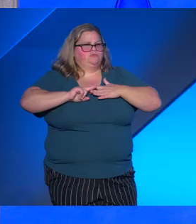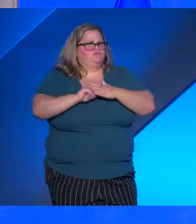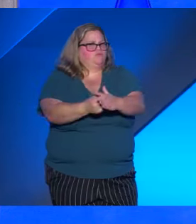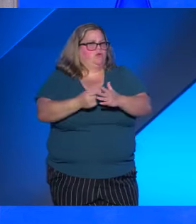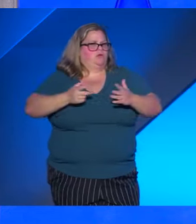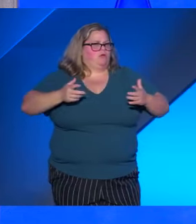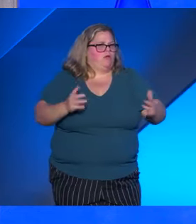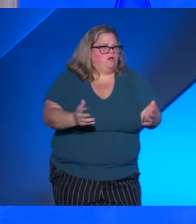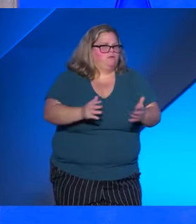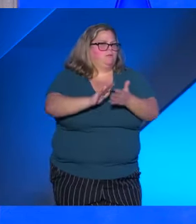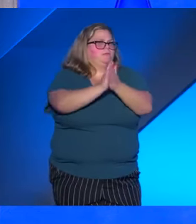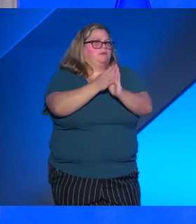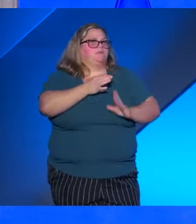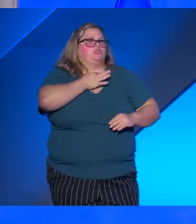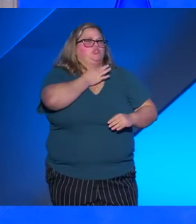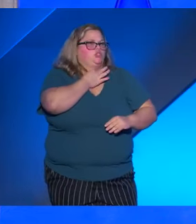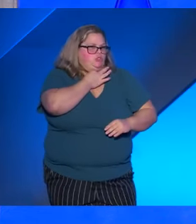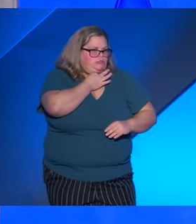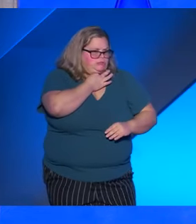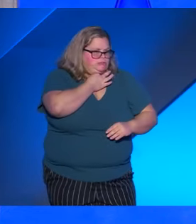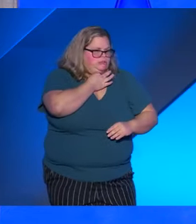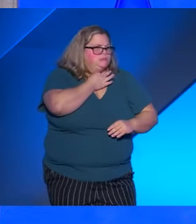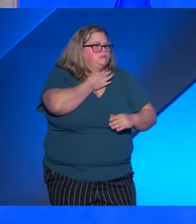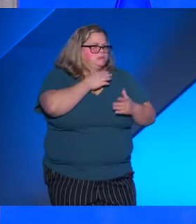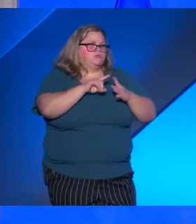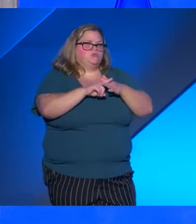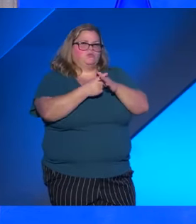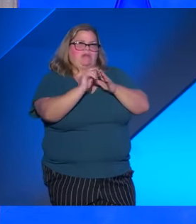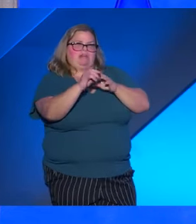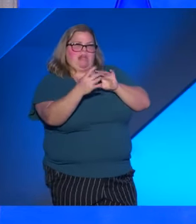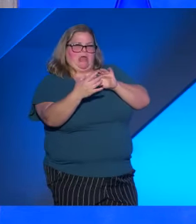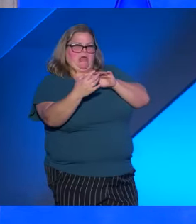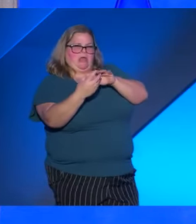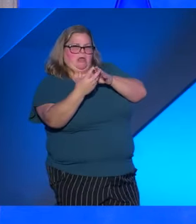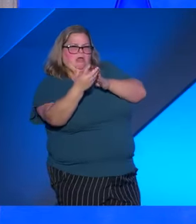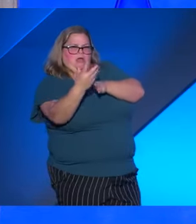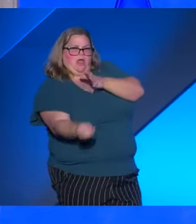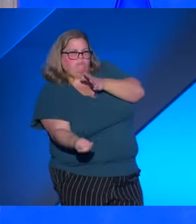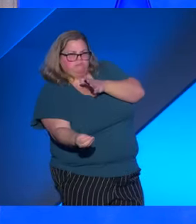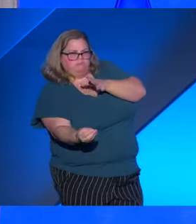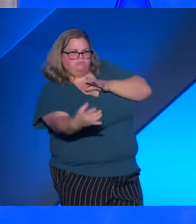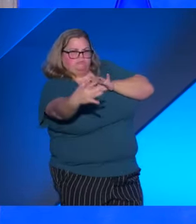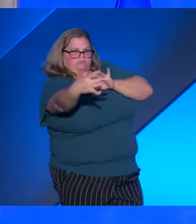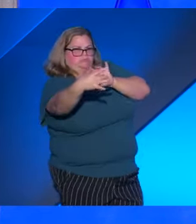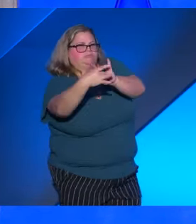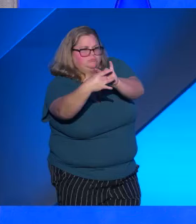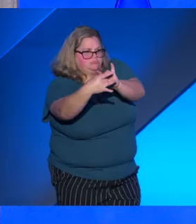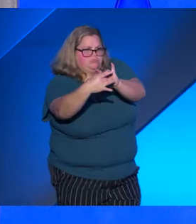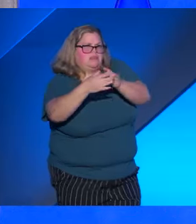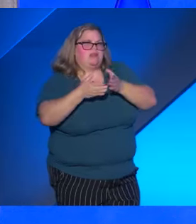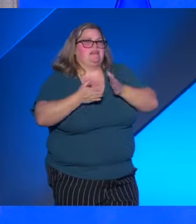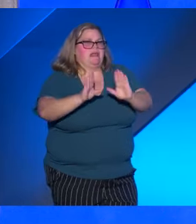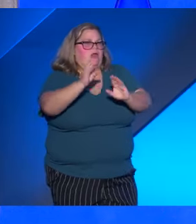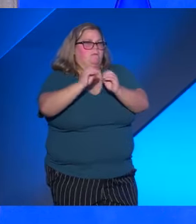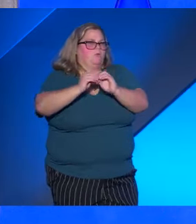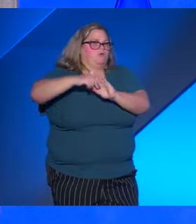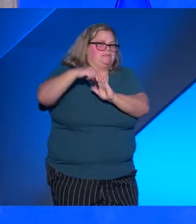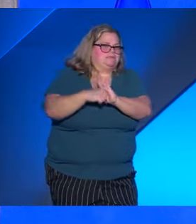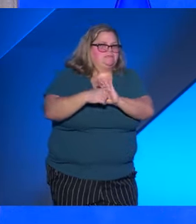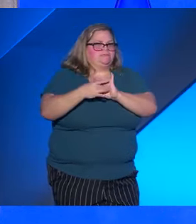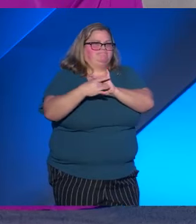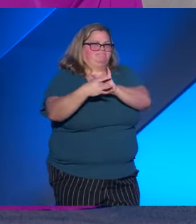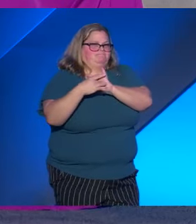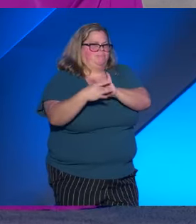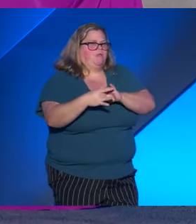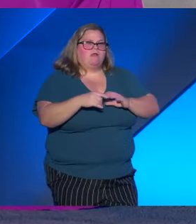get curious and start to bridge the gap in a way that will allow you to connect even deeper?